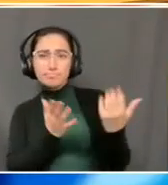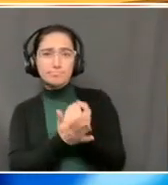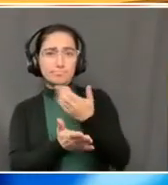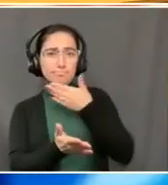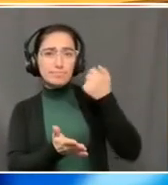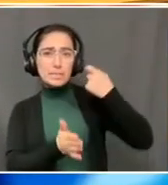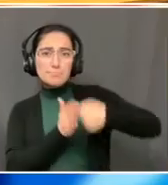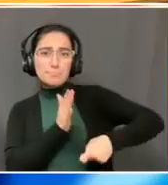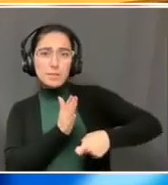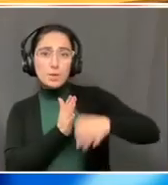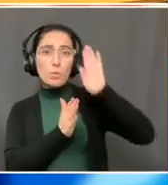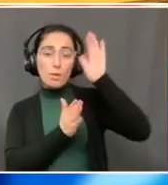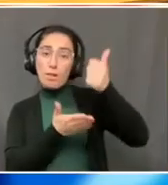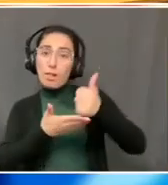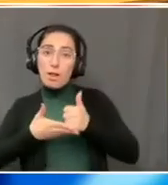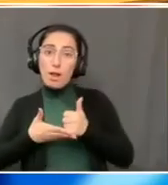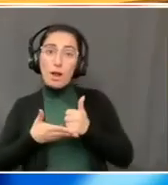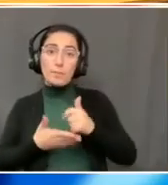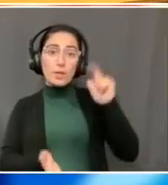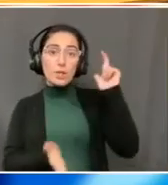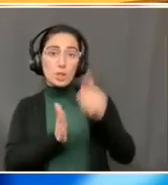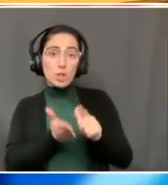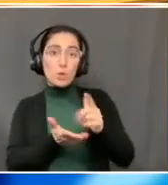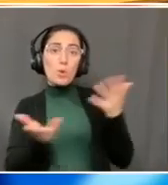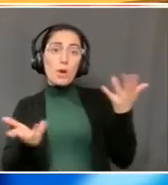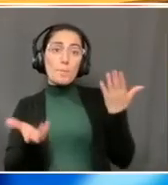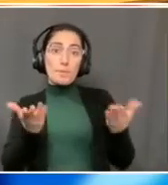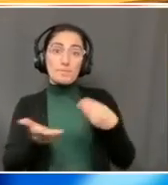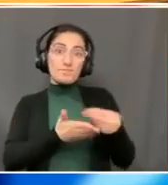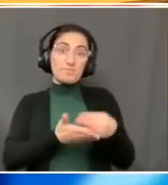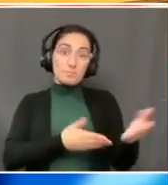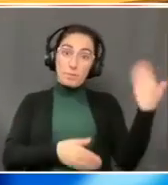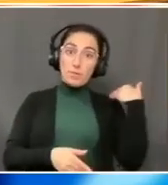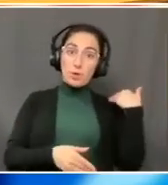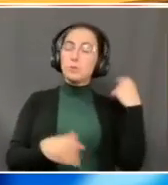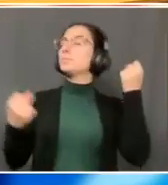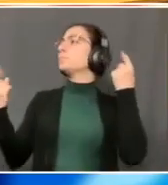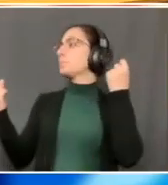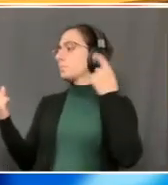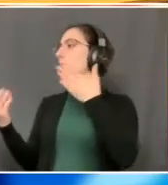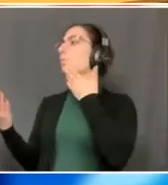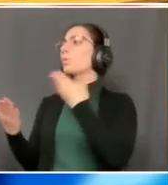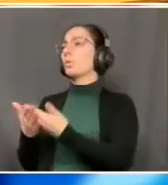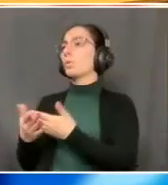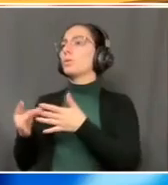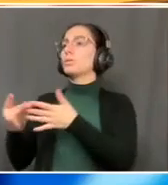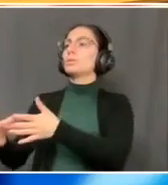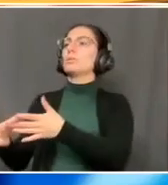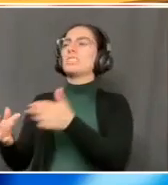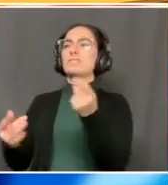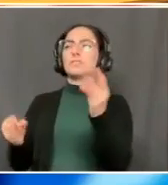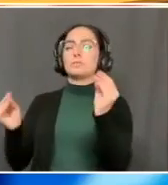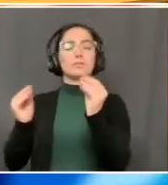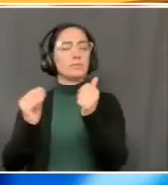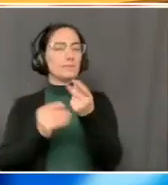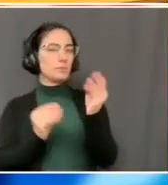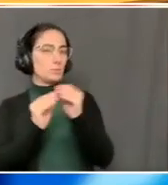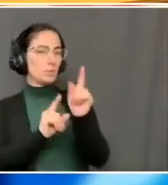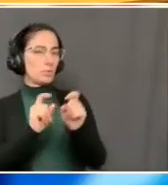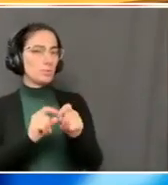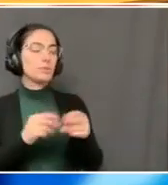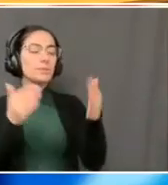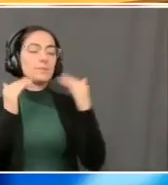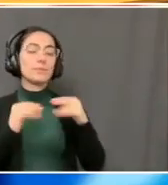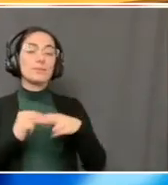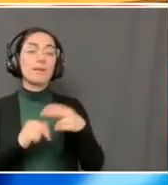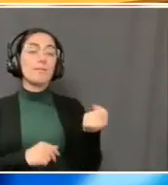always help in lowering what we might otherwise have spent. Yeah, understood. And I think that's a great segue. I just have a couple more questions. On slide 11, one of the things